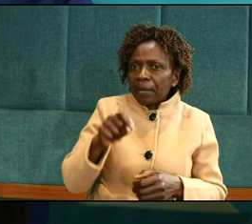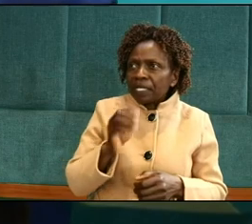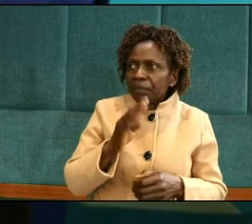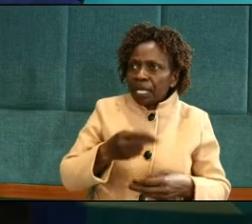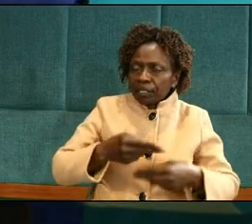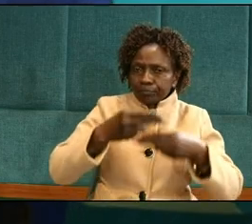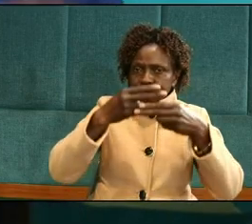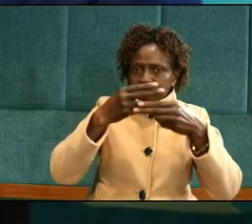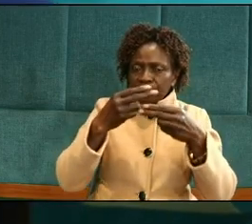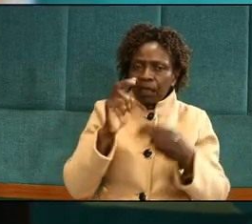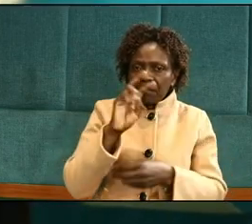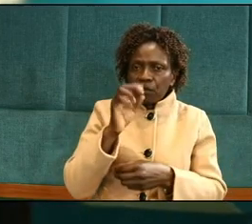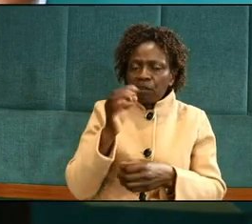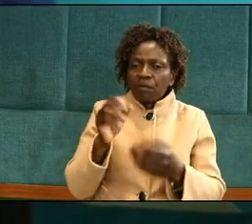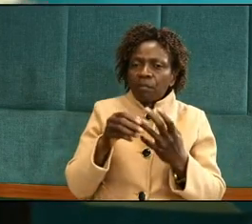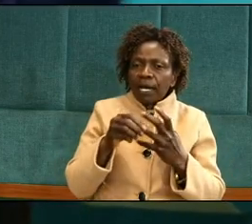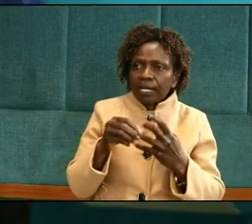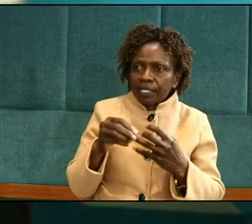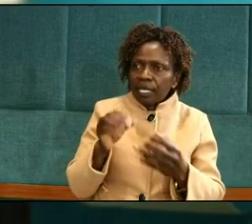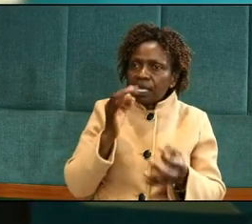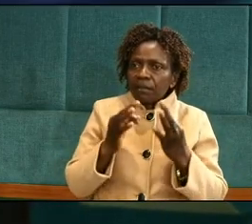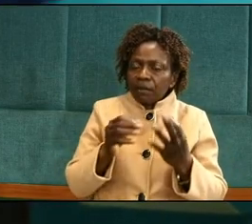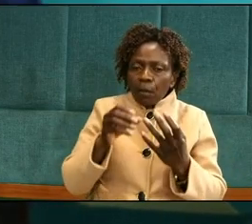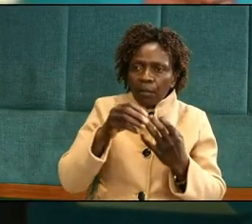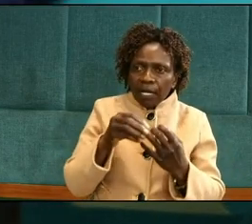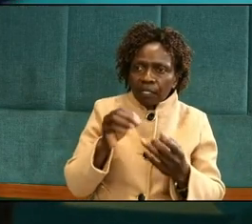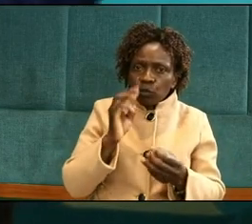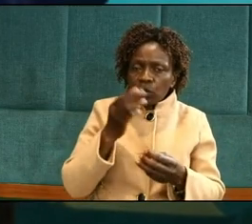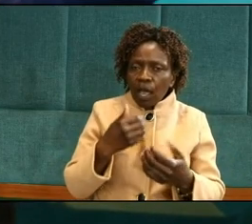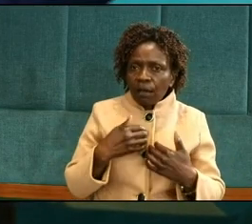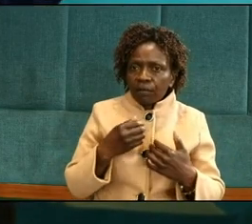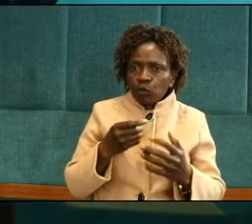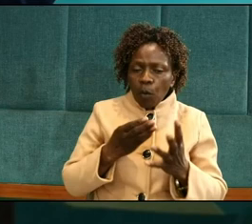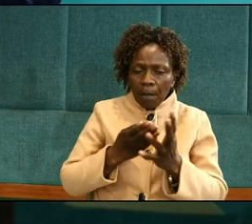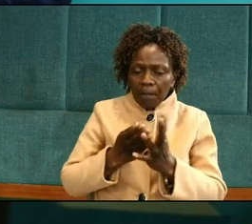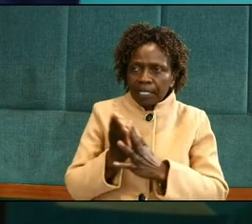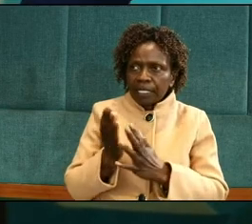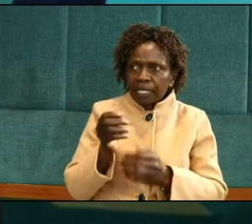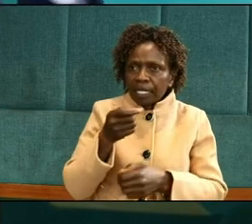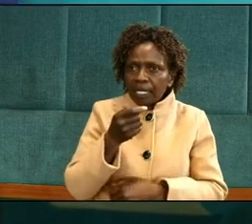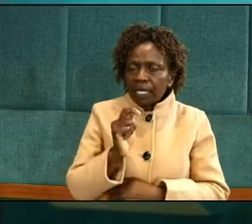higher elevated view of marriage if marriage would have to pass the